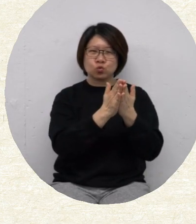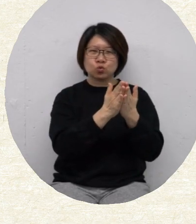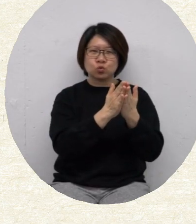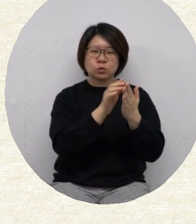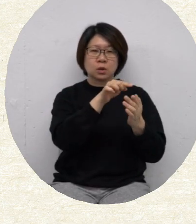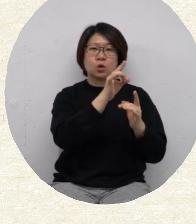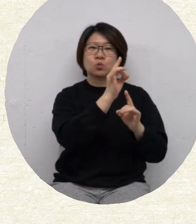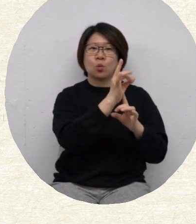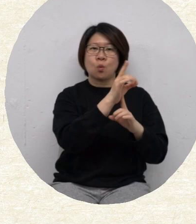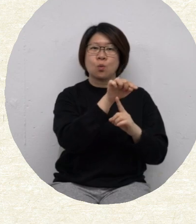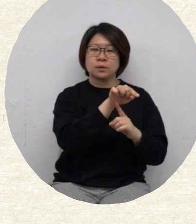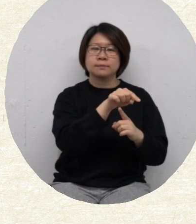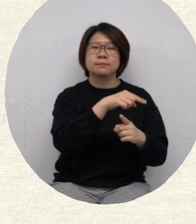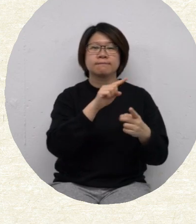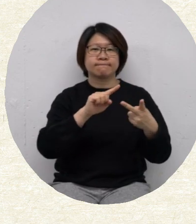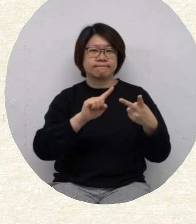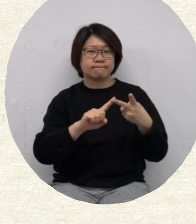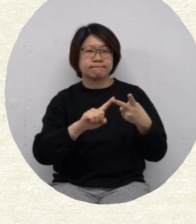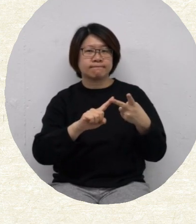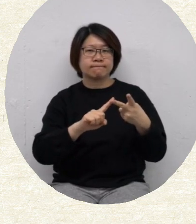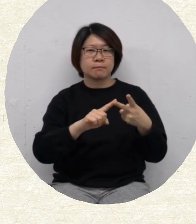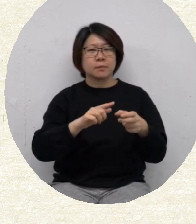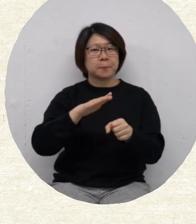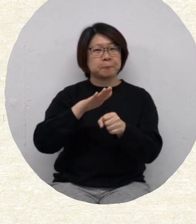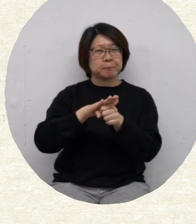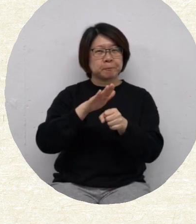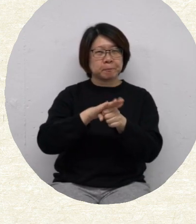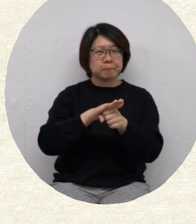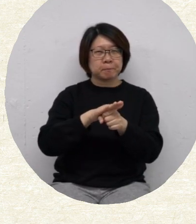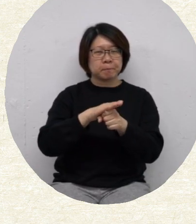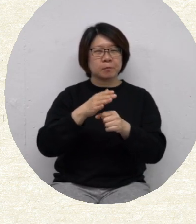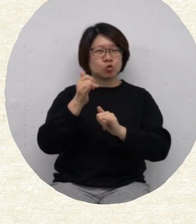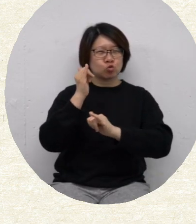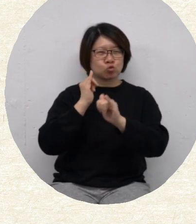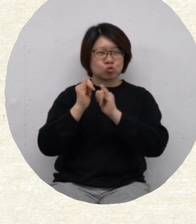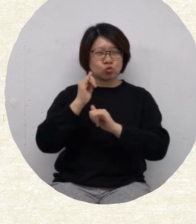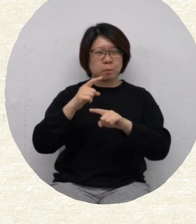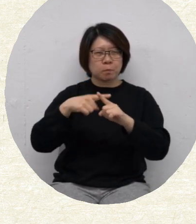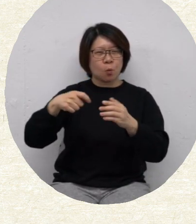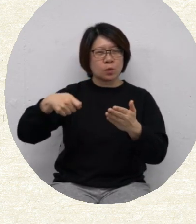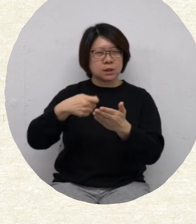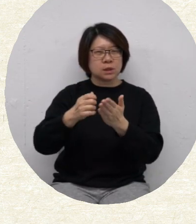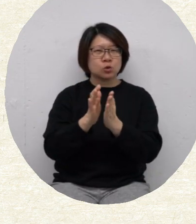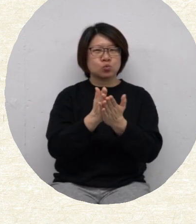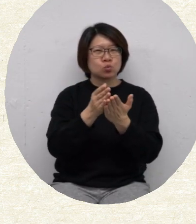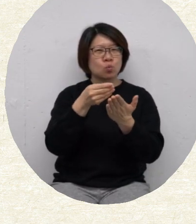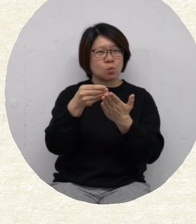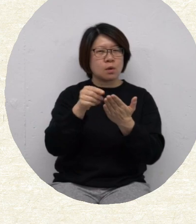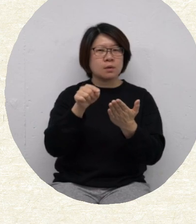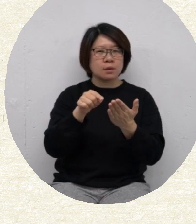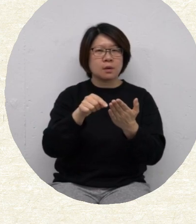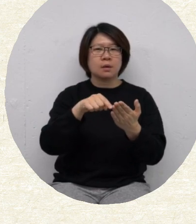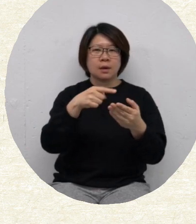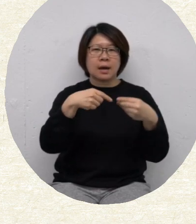These everyday objects are composed into imagined pairings and fictional arrangements inspired by the 17th